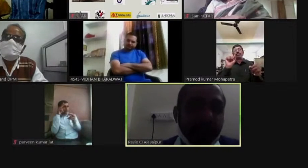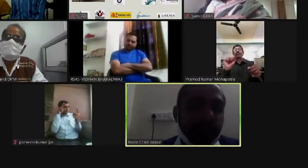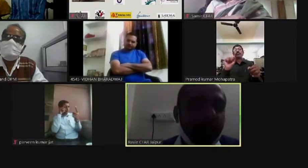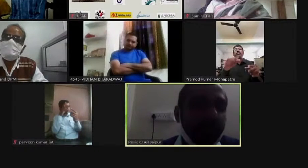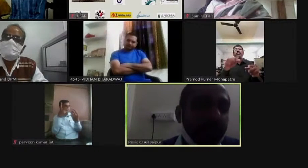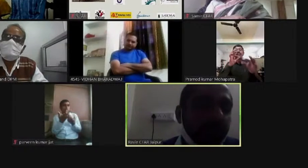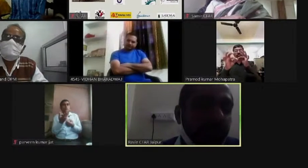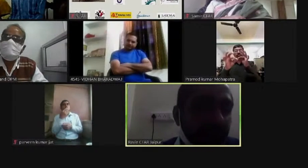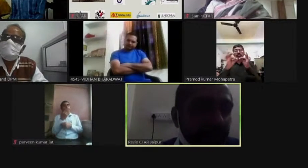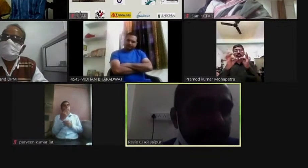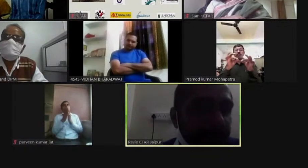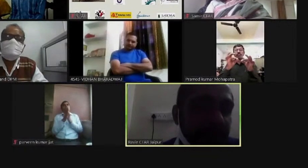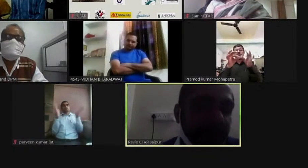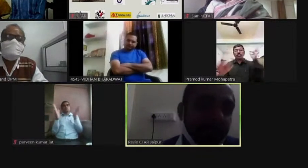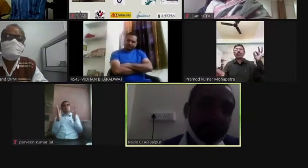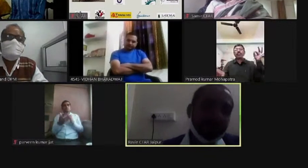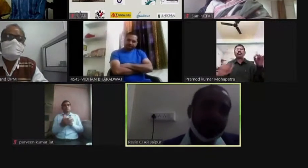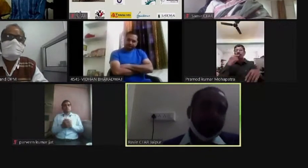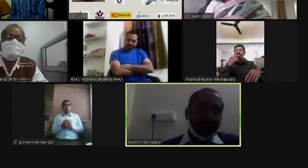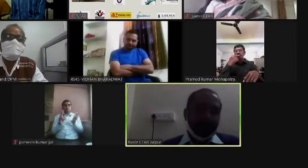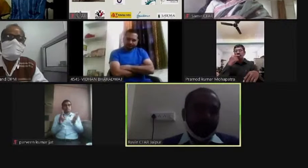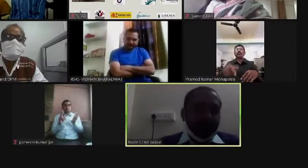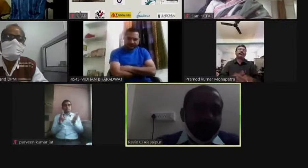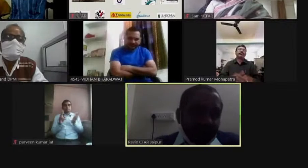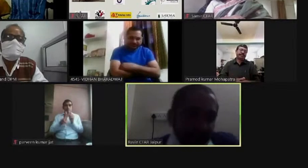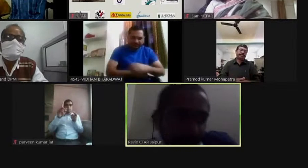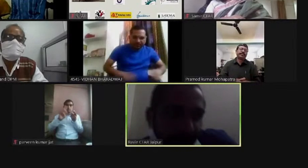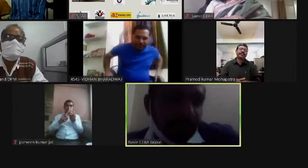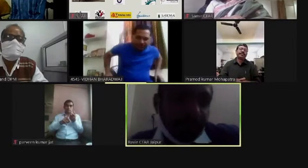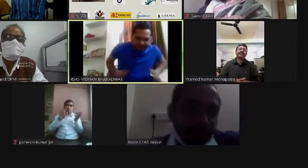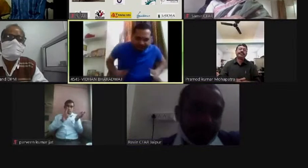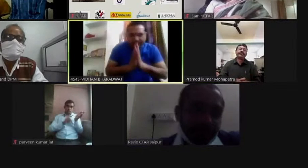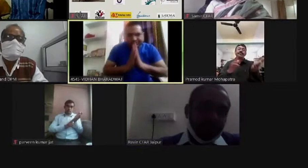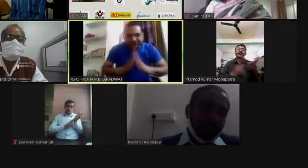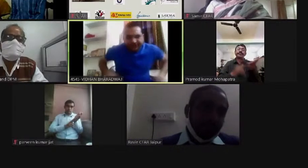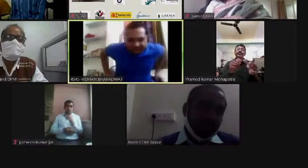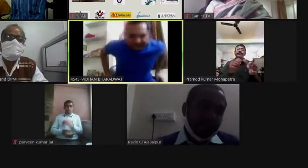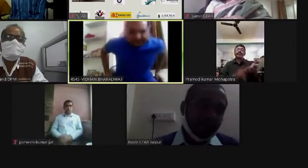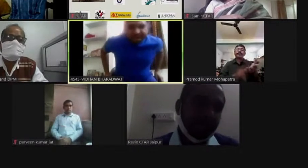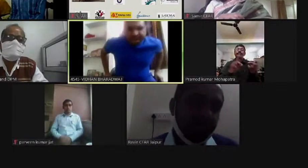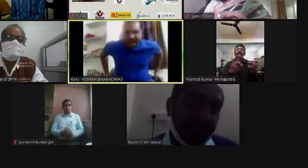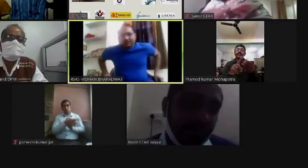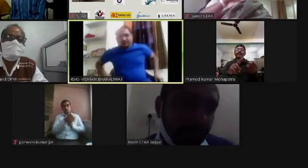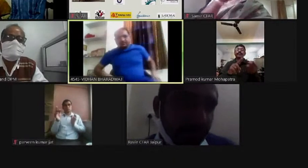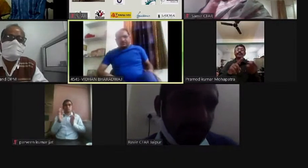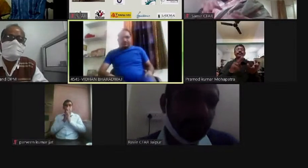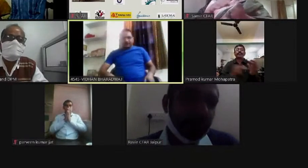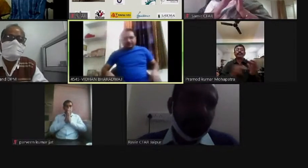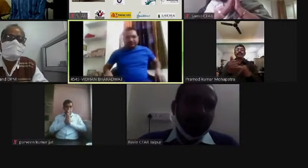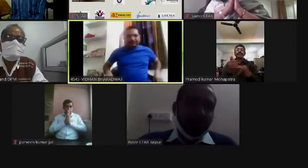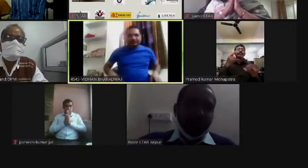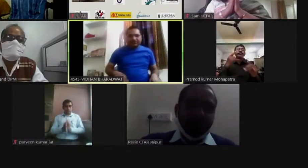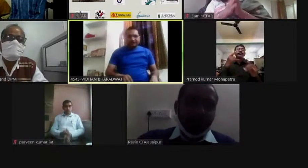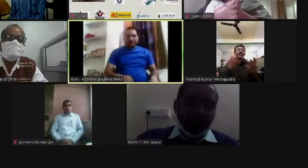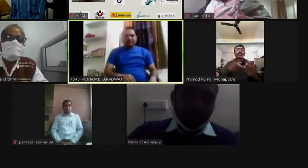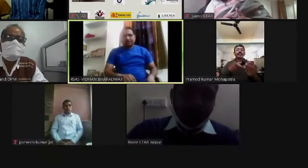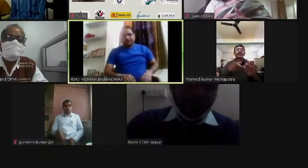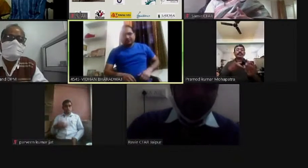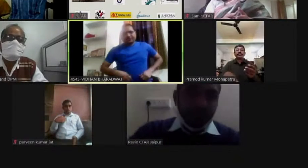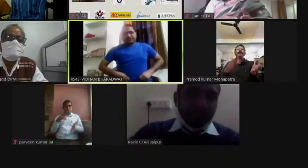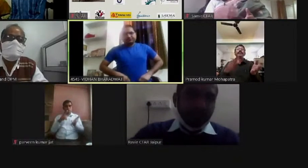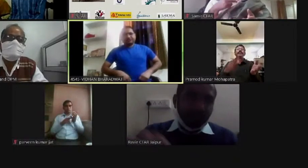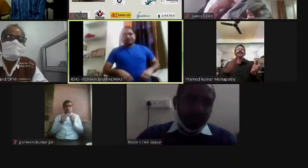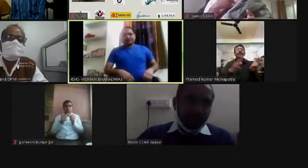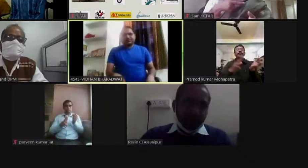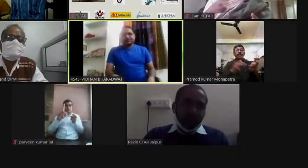with disabilities, we have Naveen sir who would like to talk about this. Greetings to